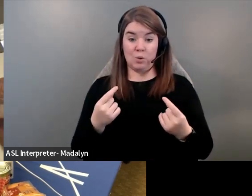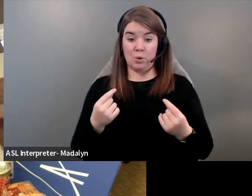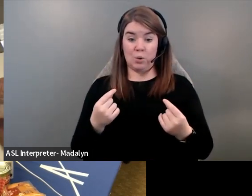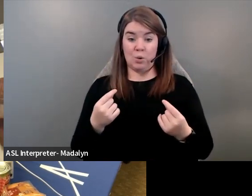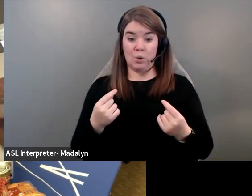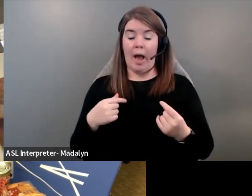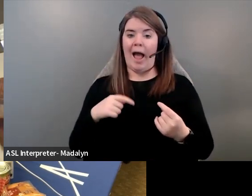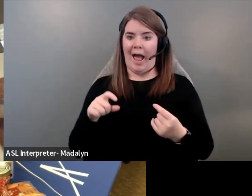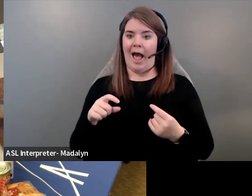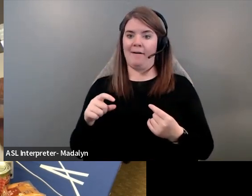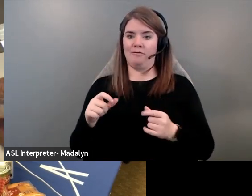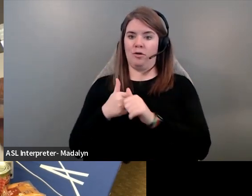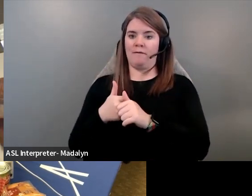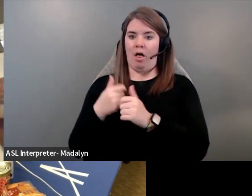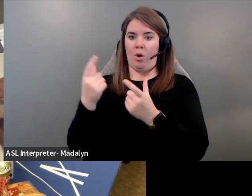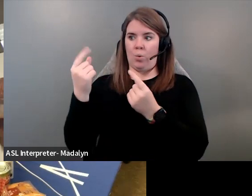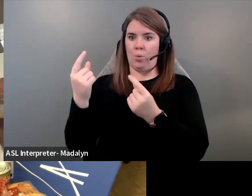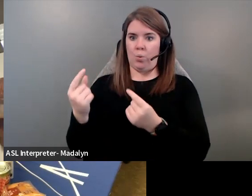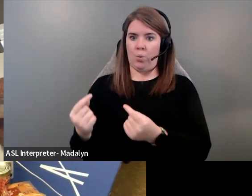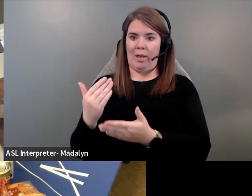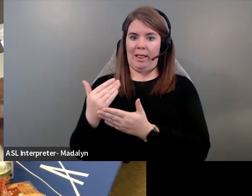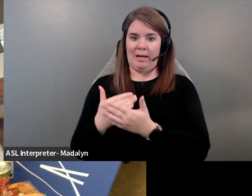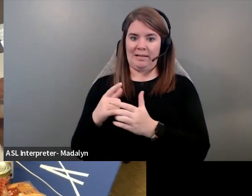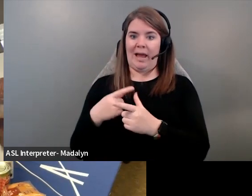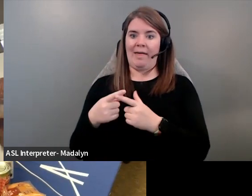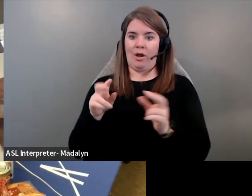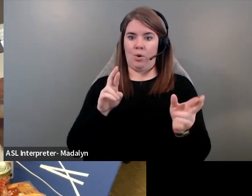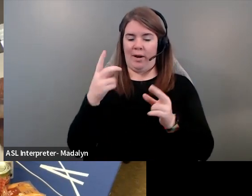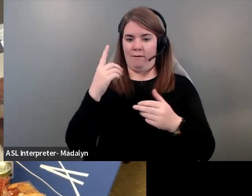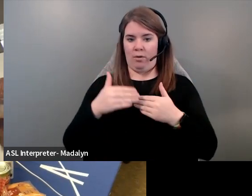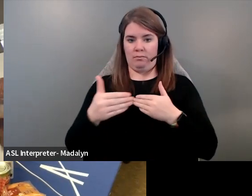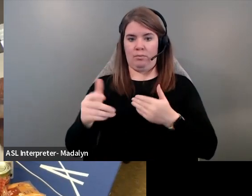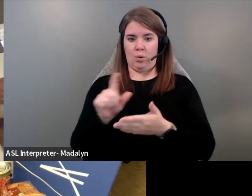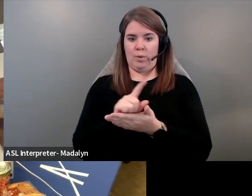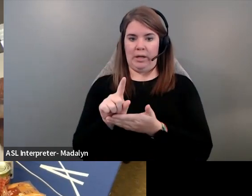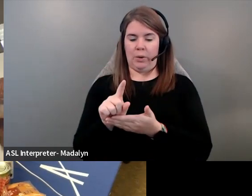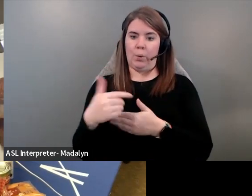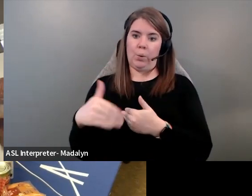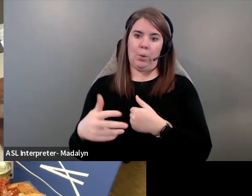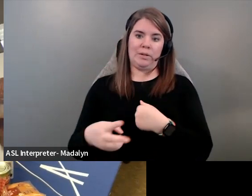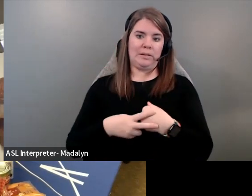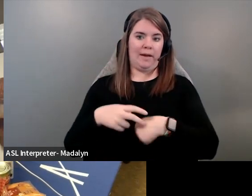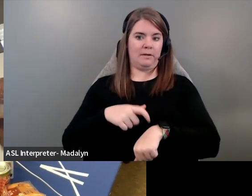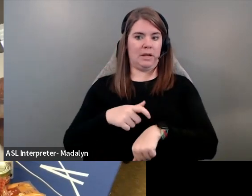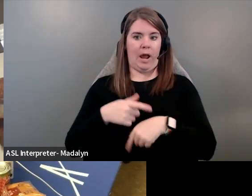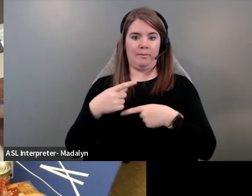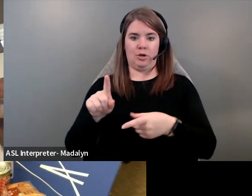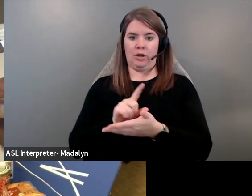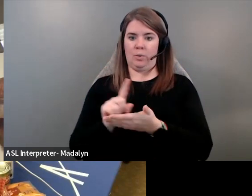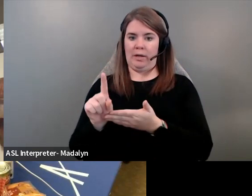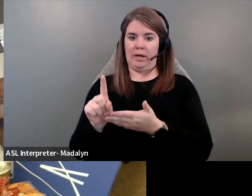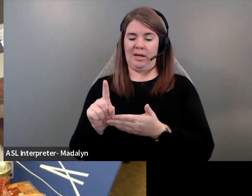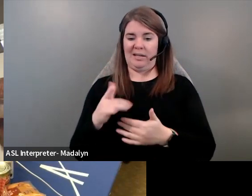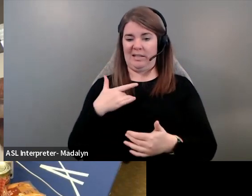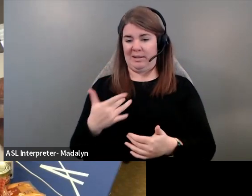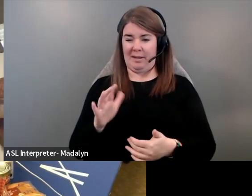this list and be ready for the week. This is going to save you a lot of time throughout the week. The meals typically only